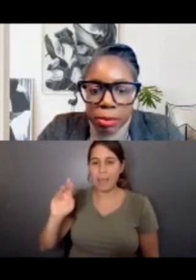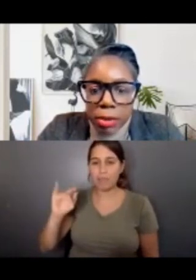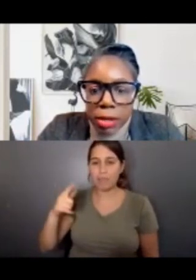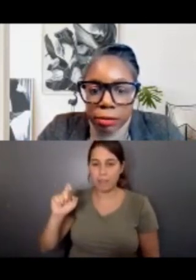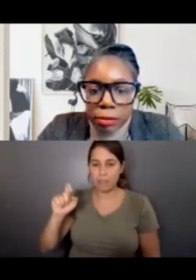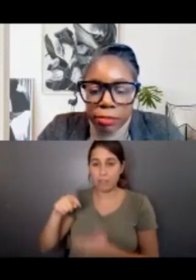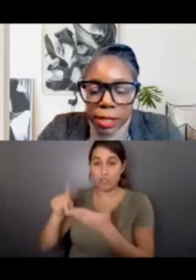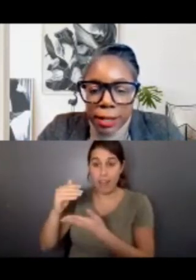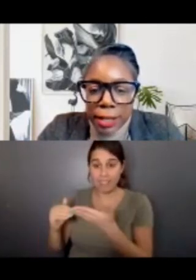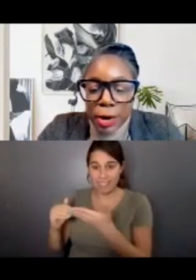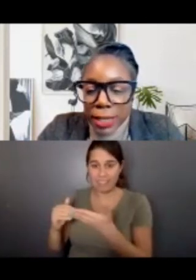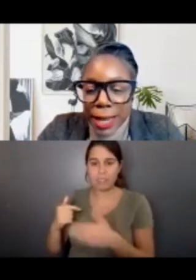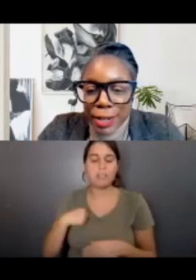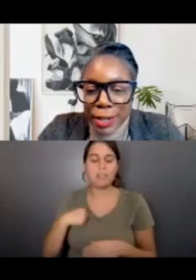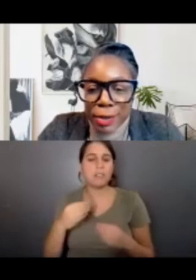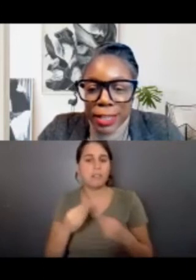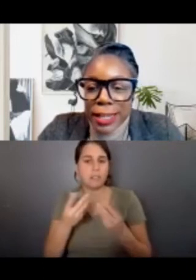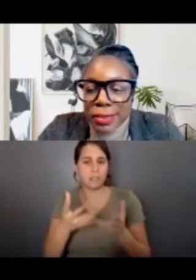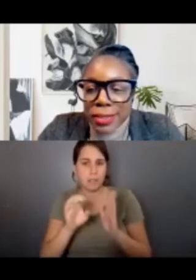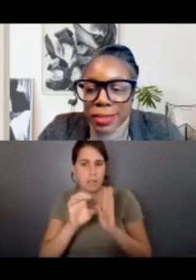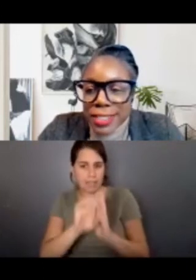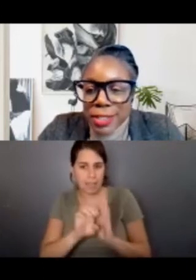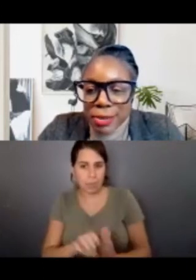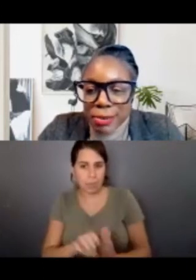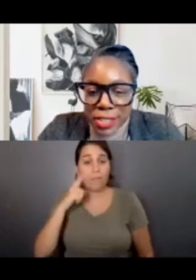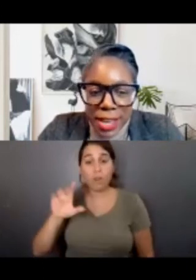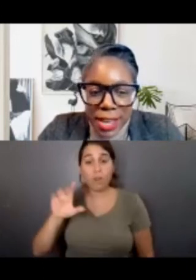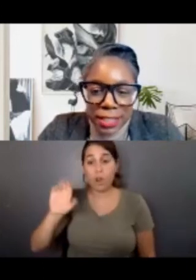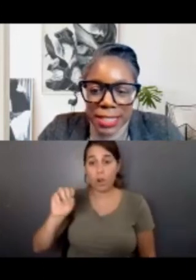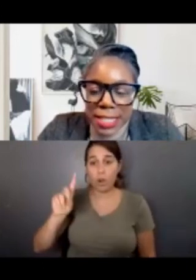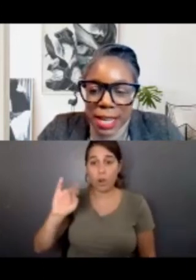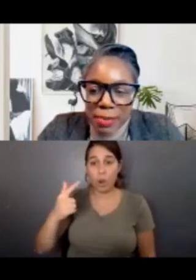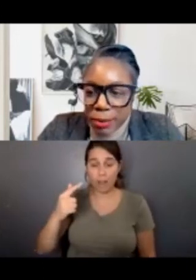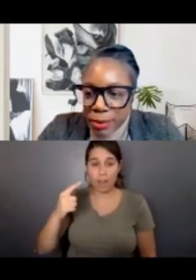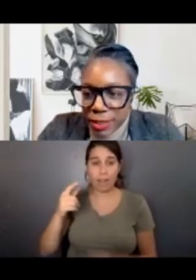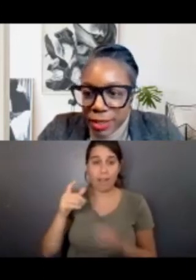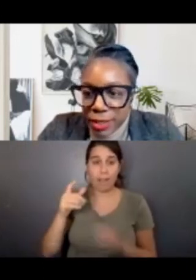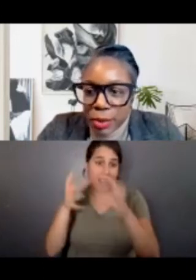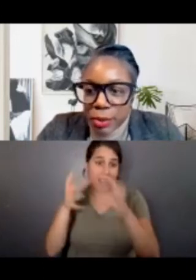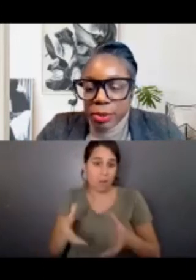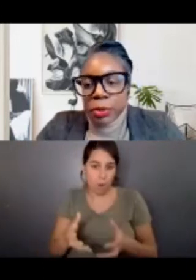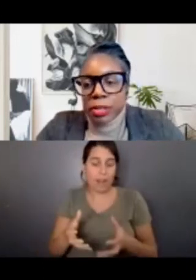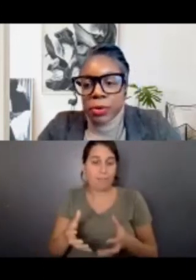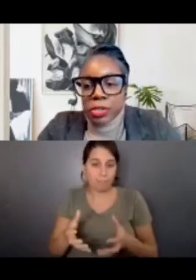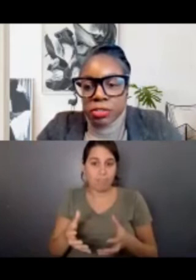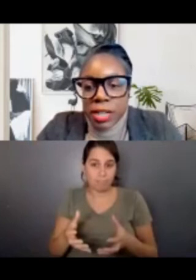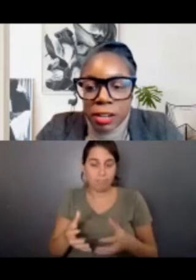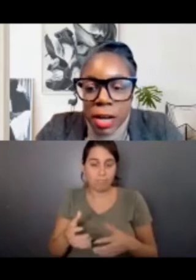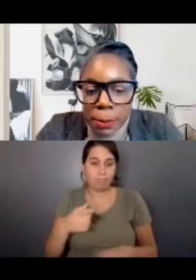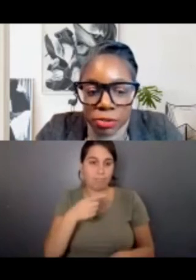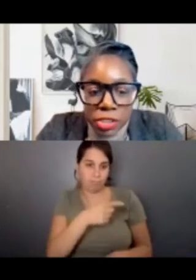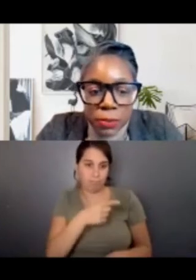example of a coding category related to information gathering that we would be coding for during